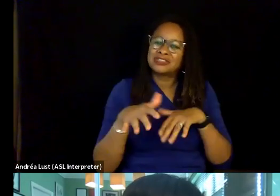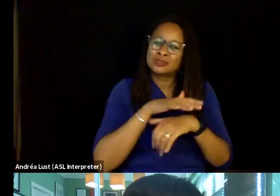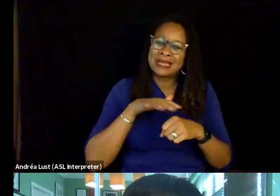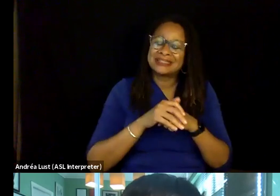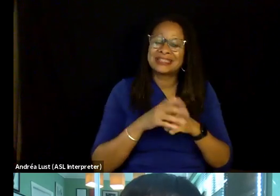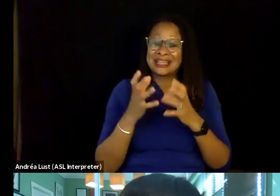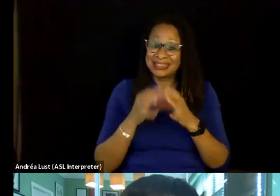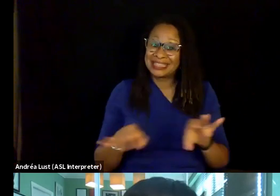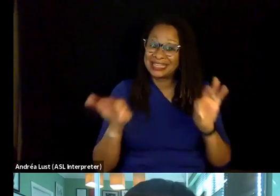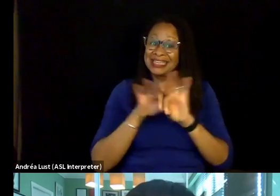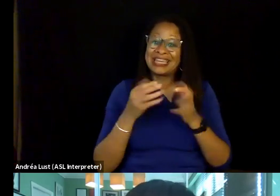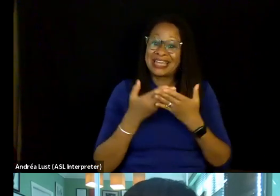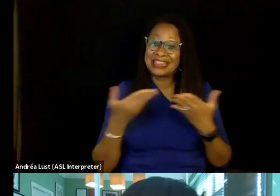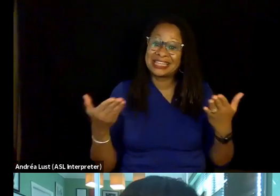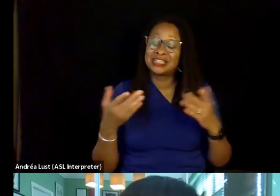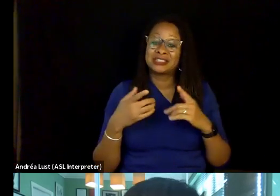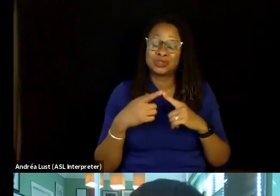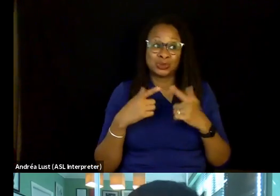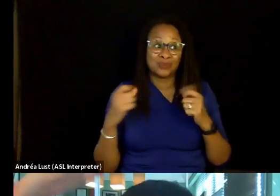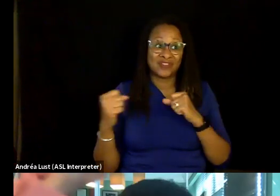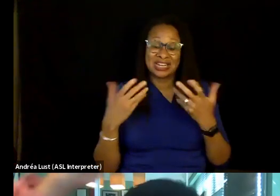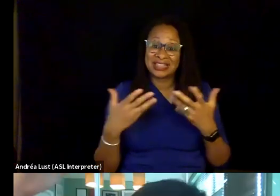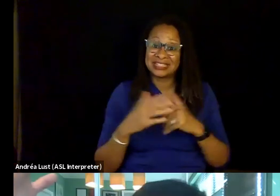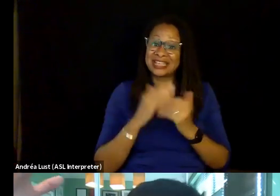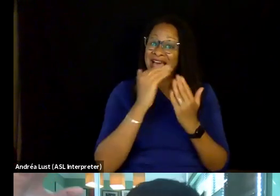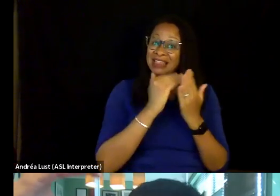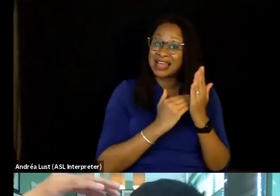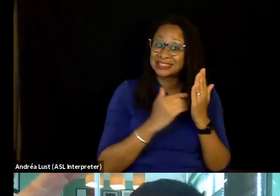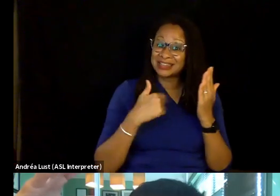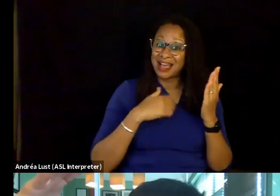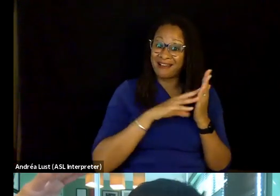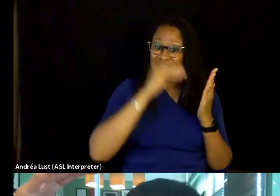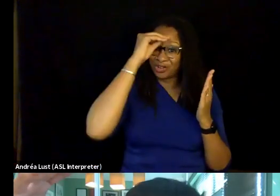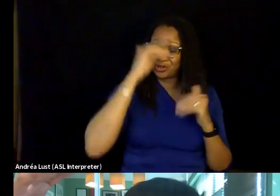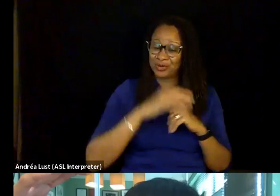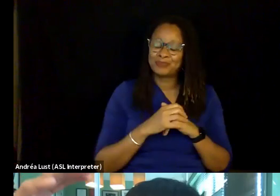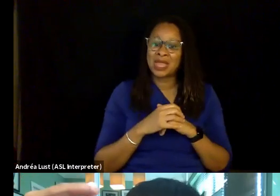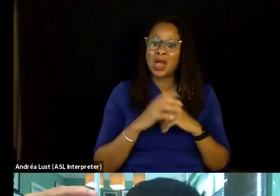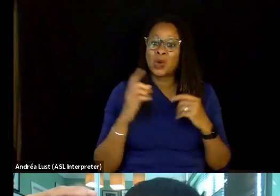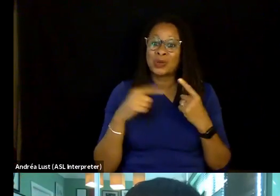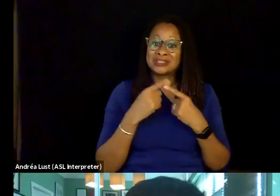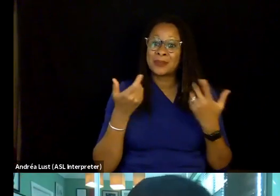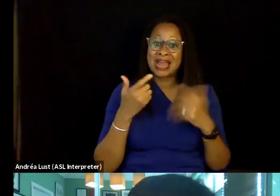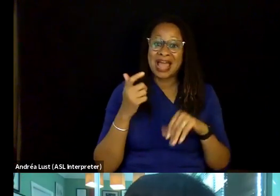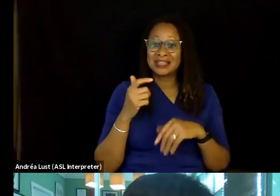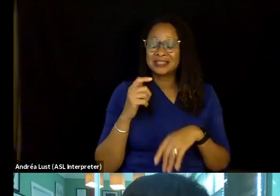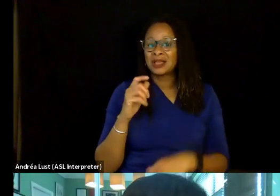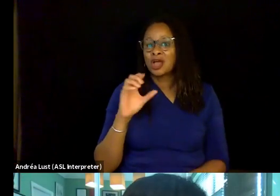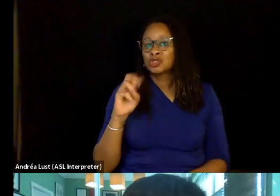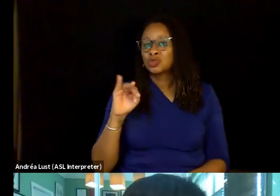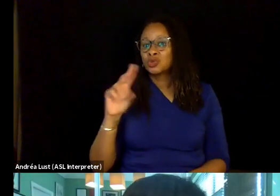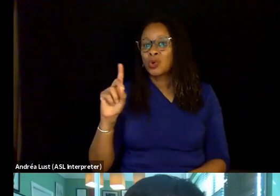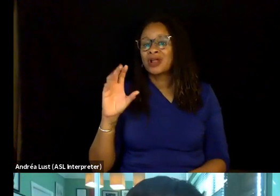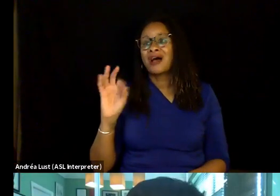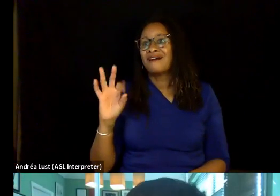this is hard fought, is that when somebody dangles a Damocles sword over your head to try to prevent you from doing